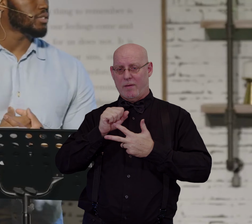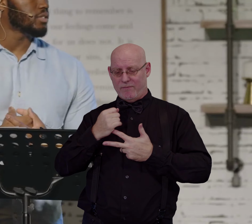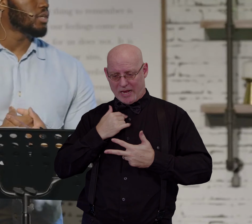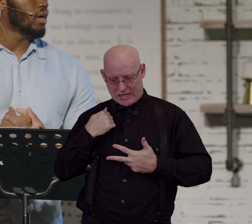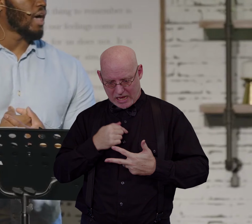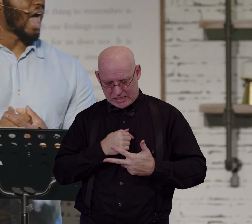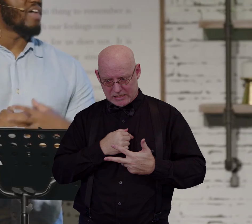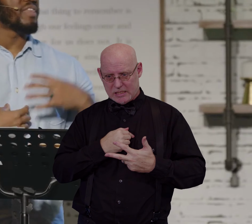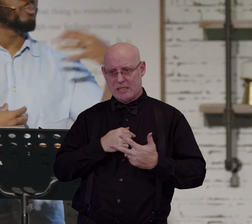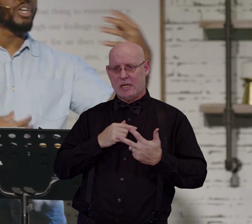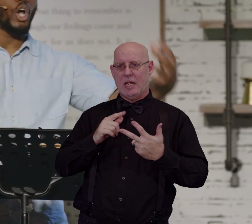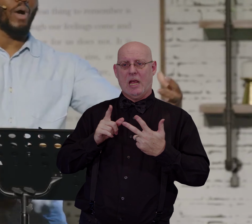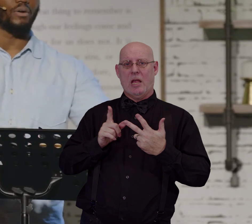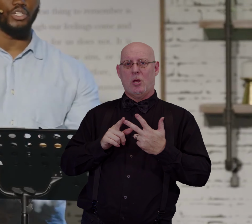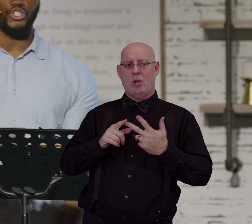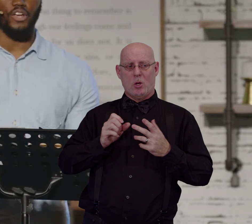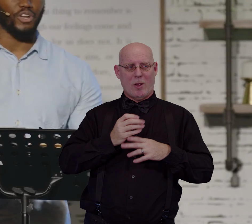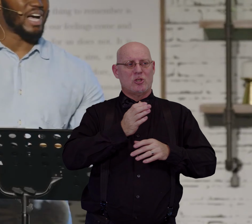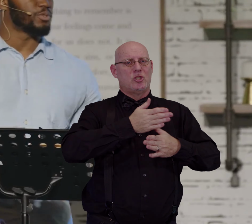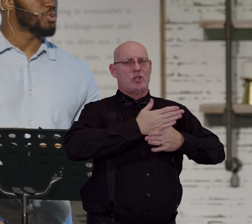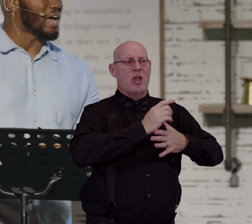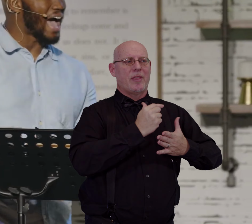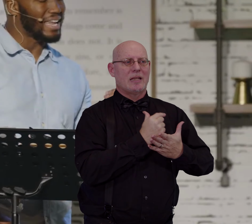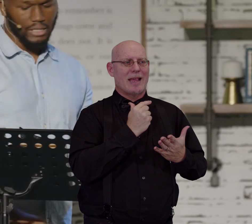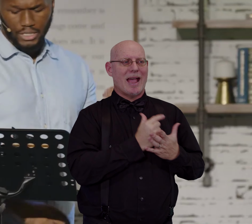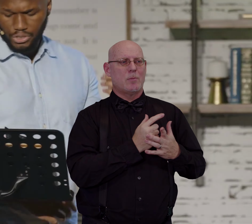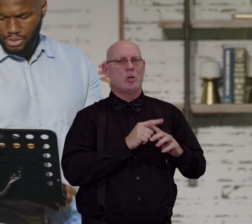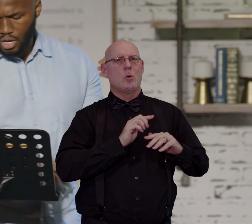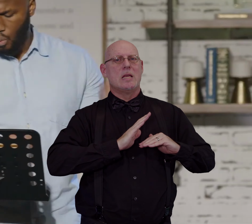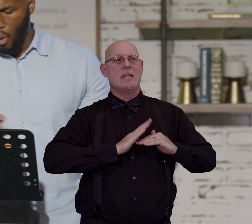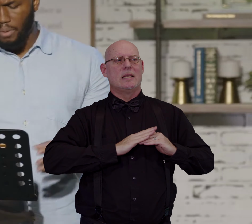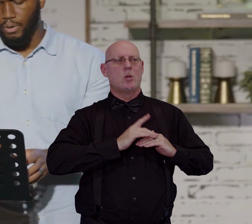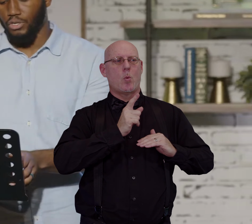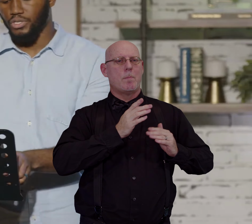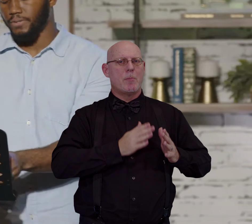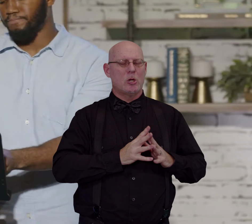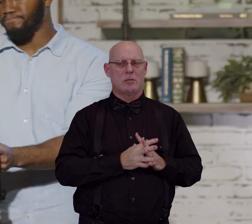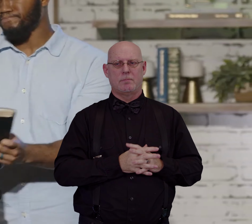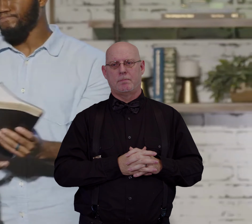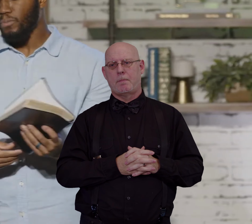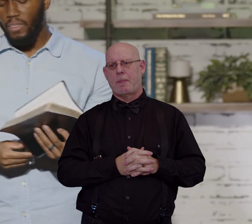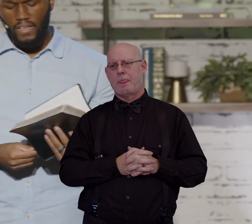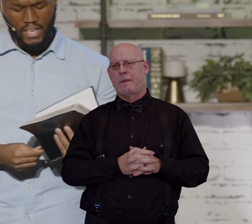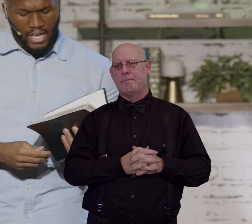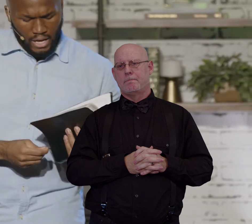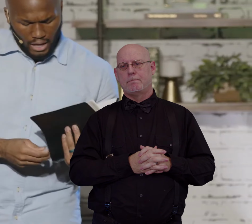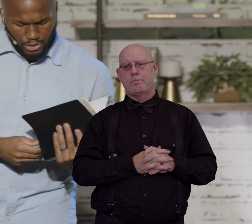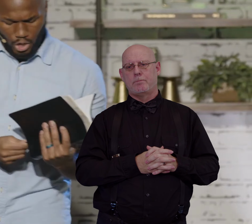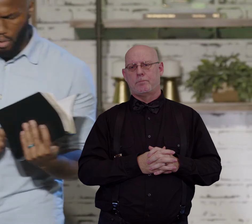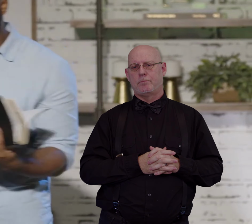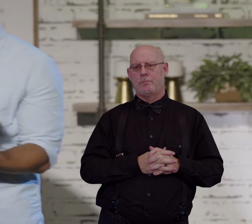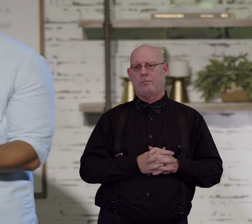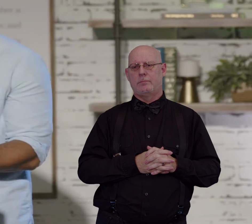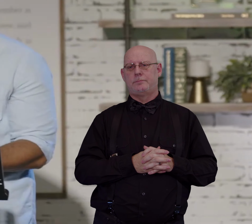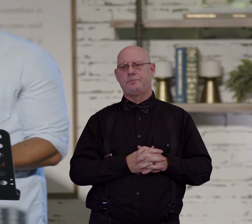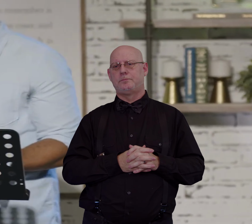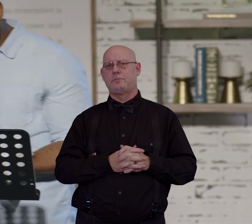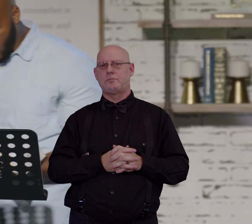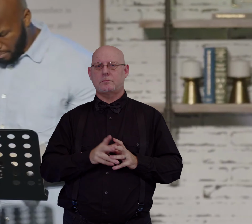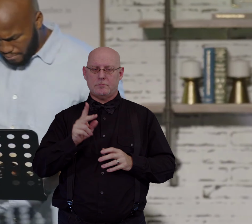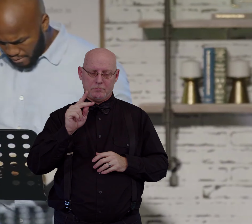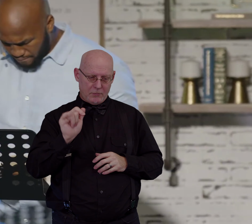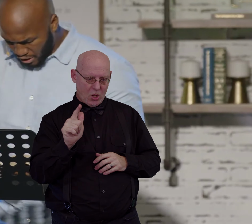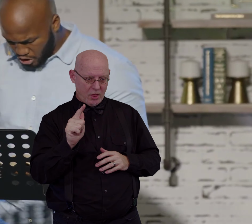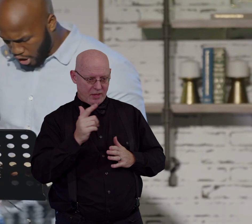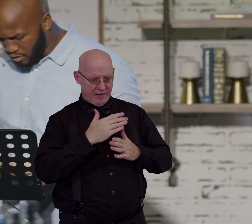affected us, and then we go out and share the gospel to at least one person. And so as